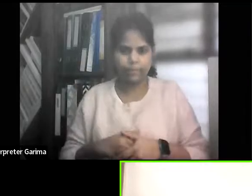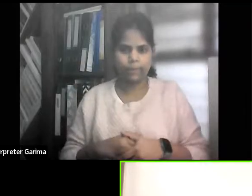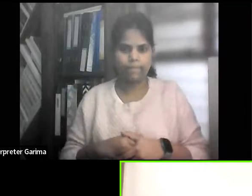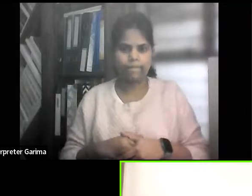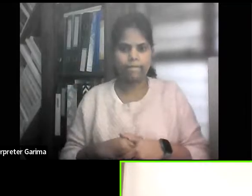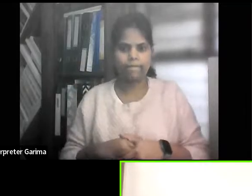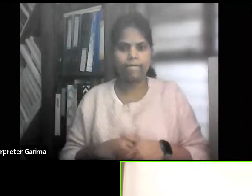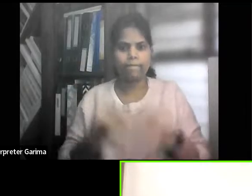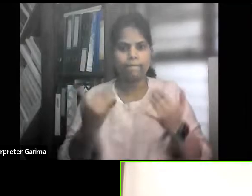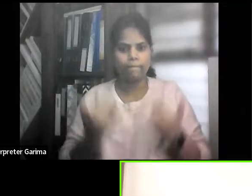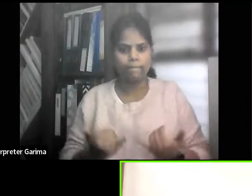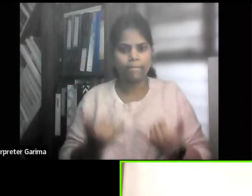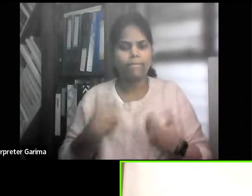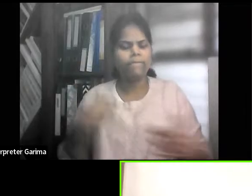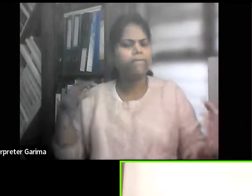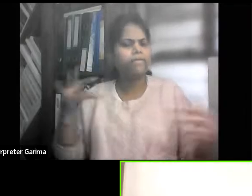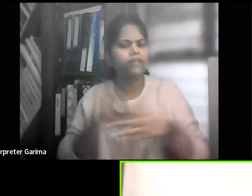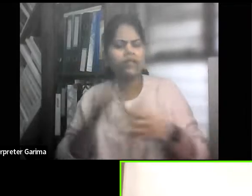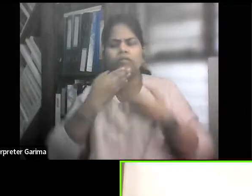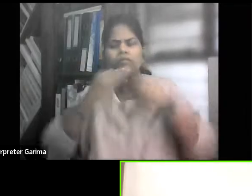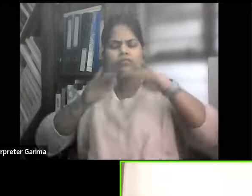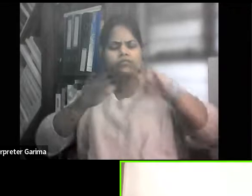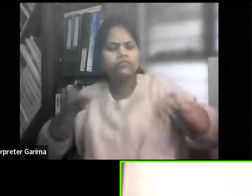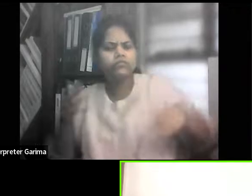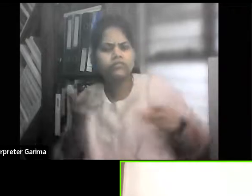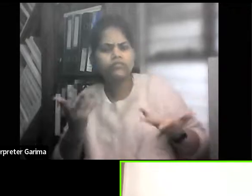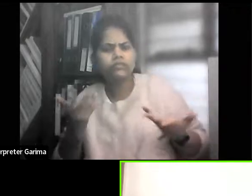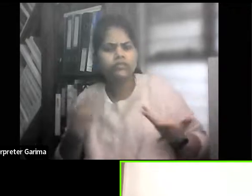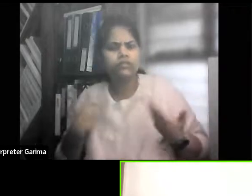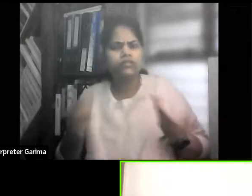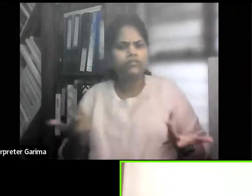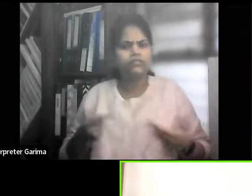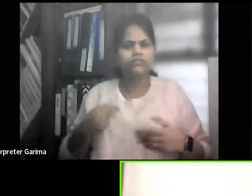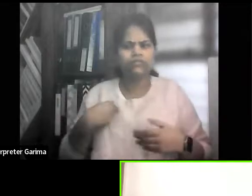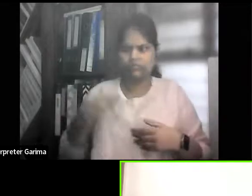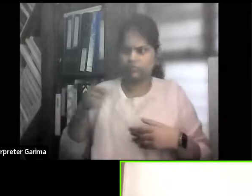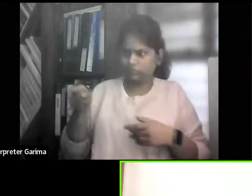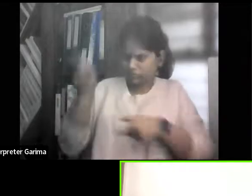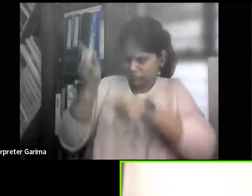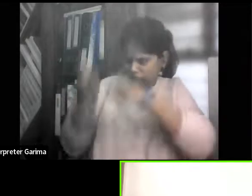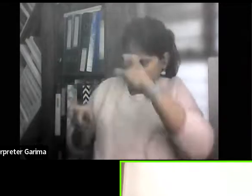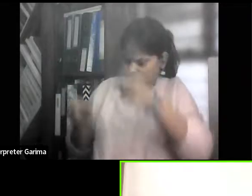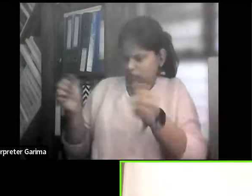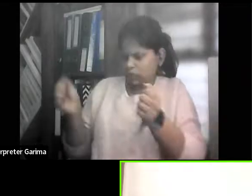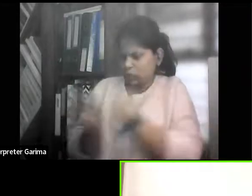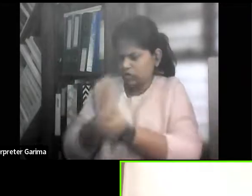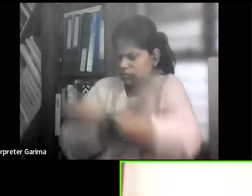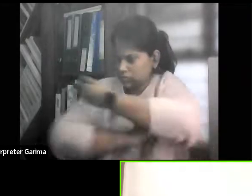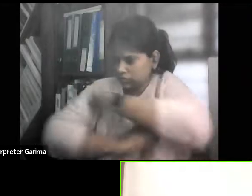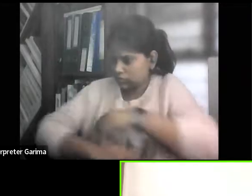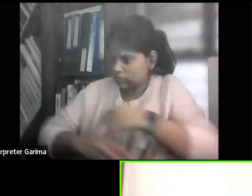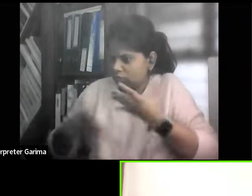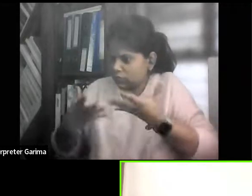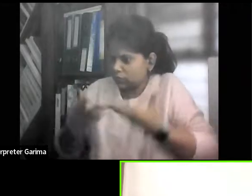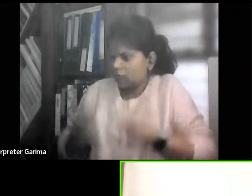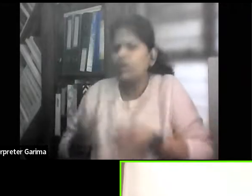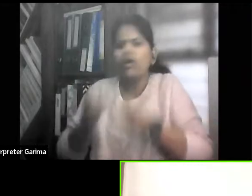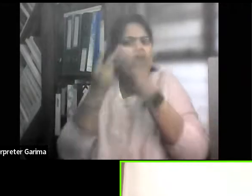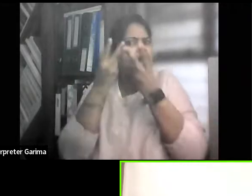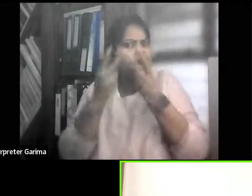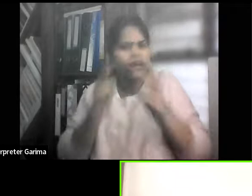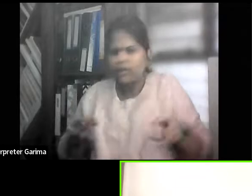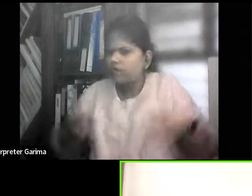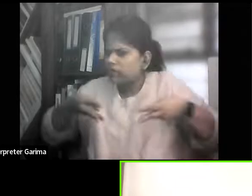Nagaraj, through his interaction with the students, has also become cognizant of the fact that people with disabilities require an altered methodology of